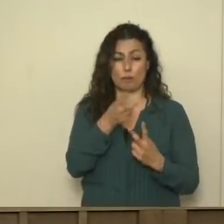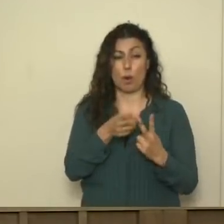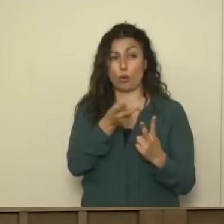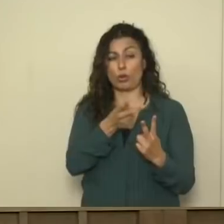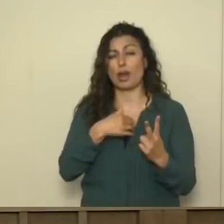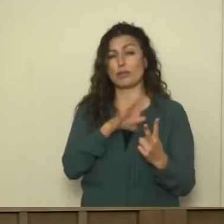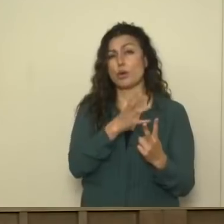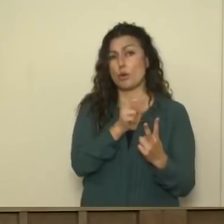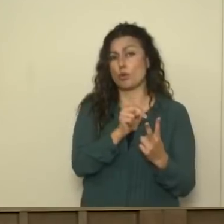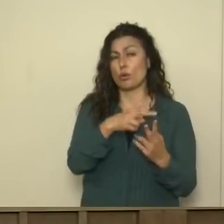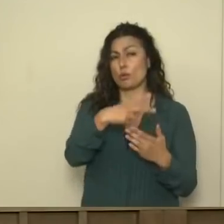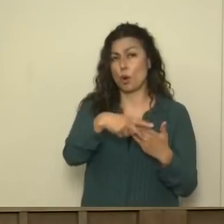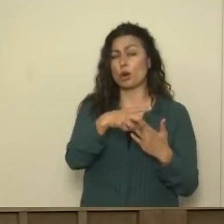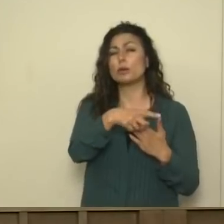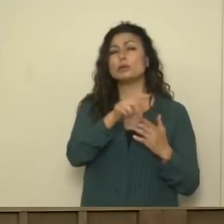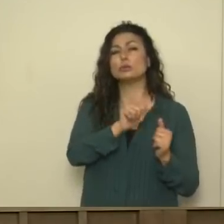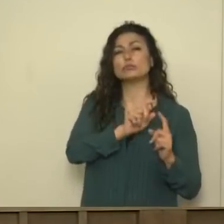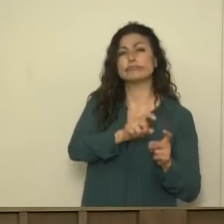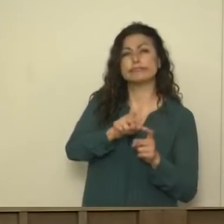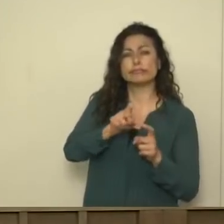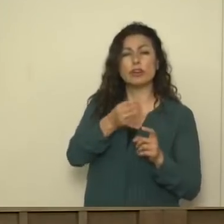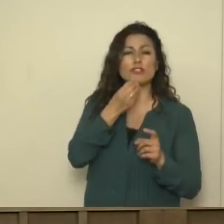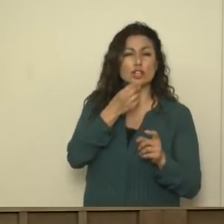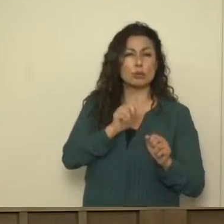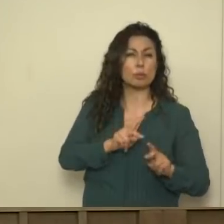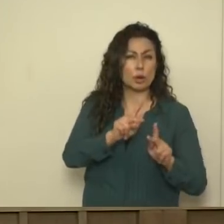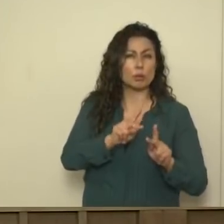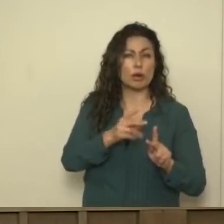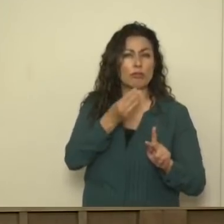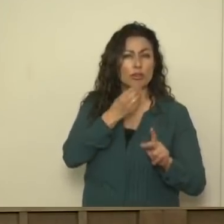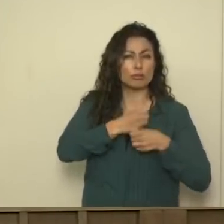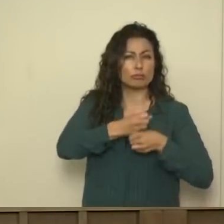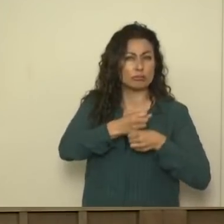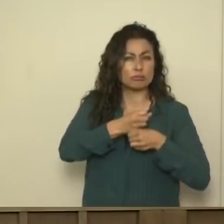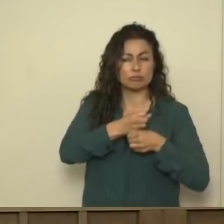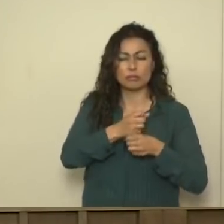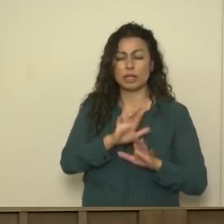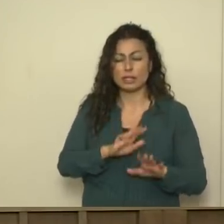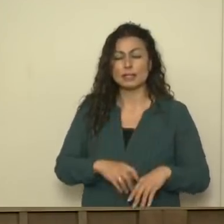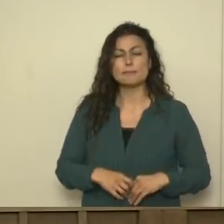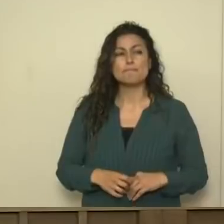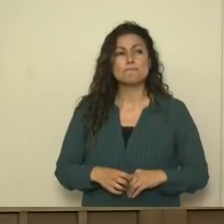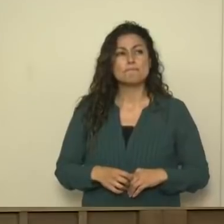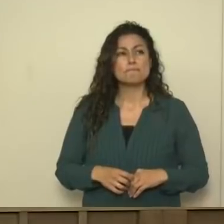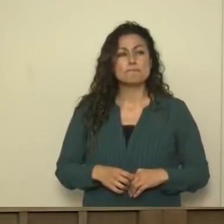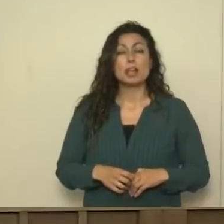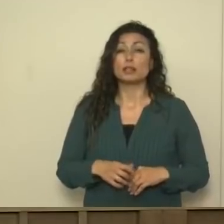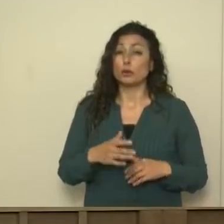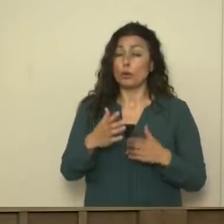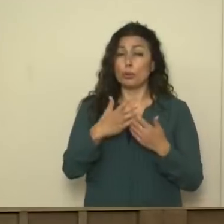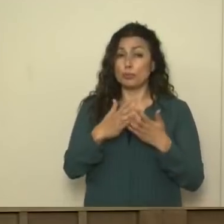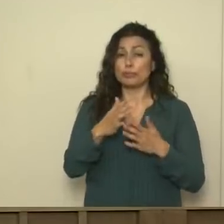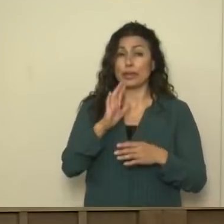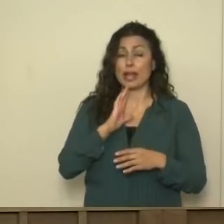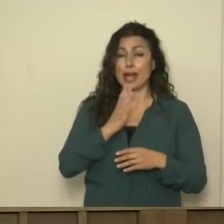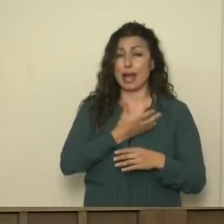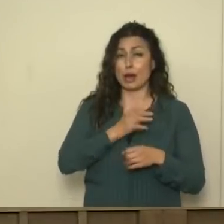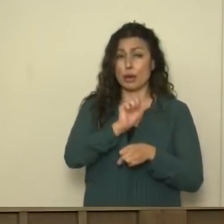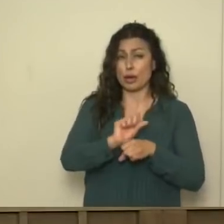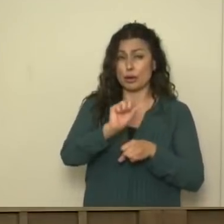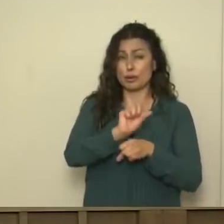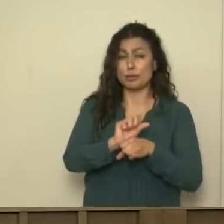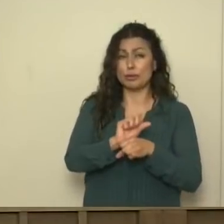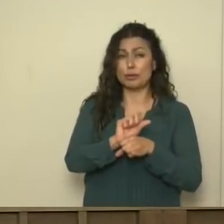own programs to issue food permits and food manufacturing permits. So our